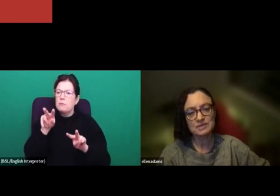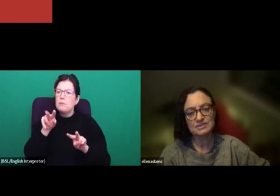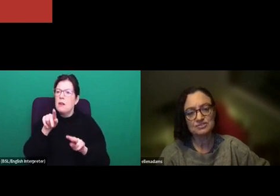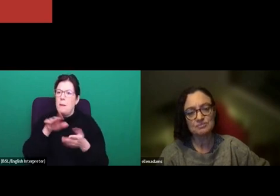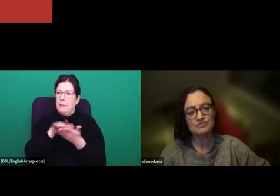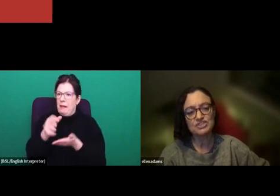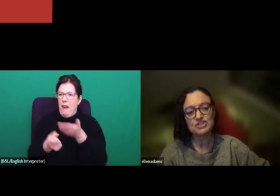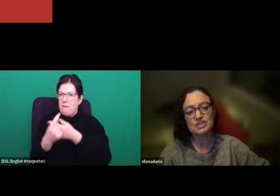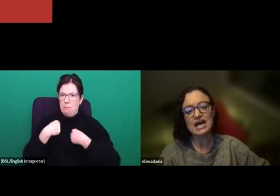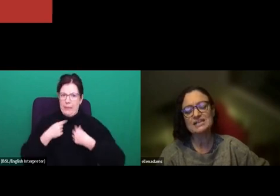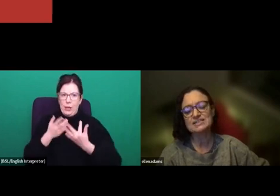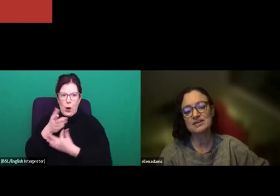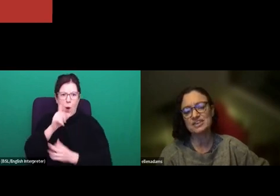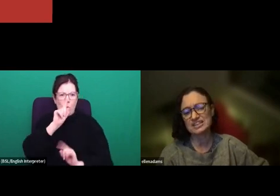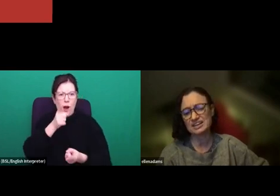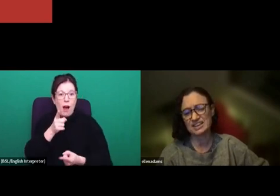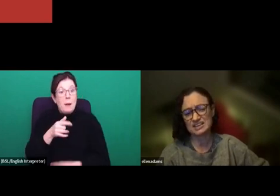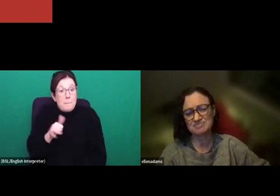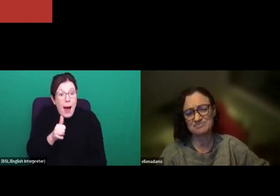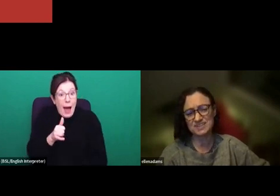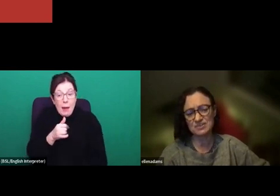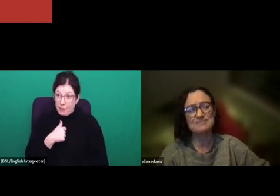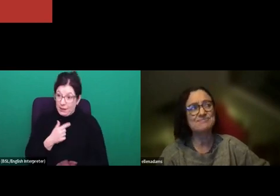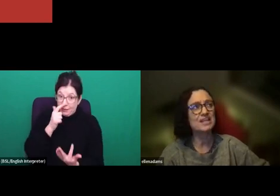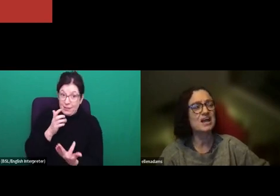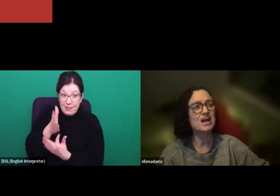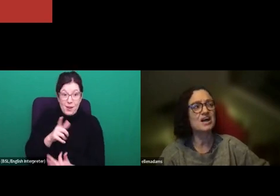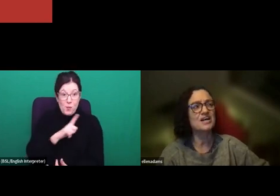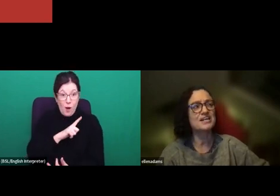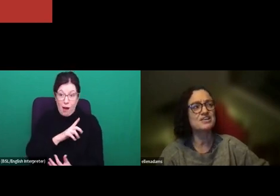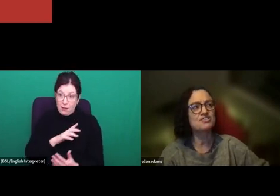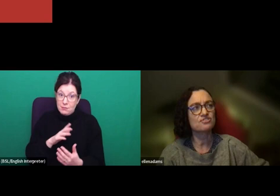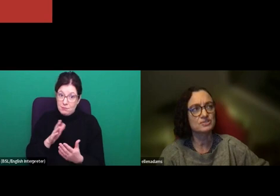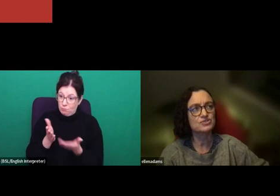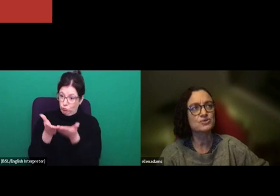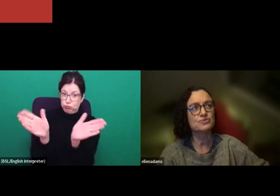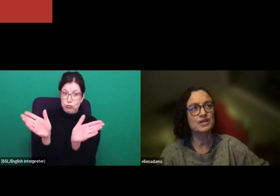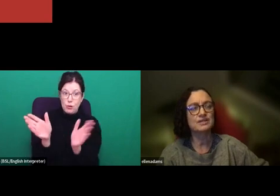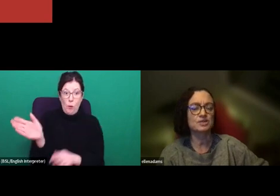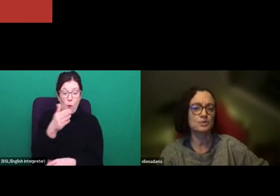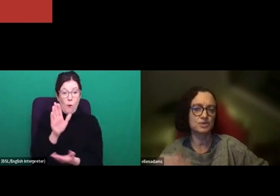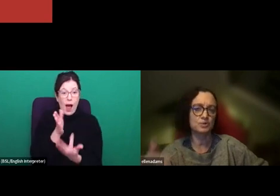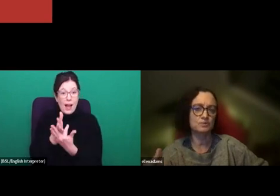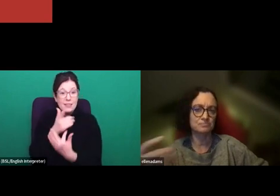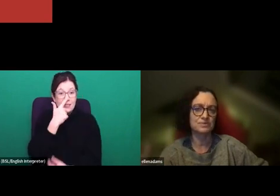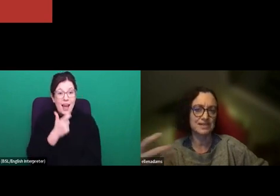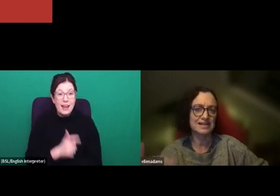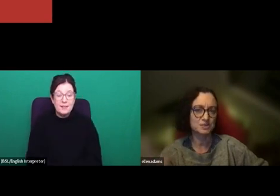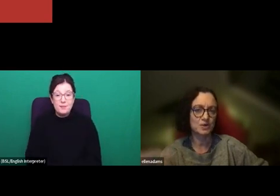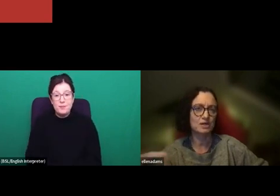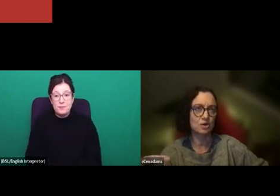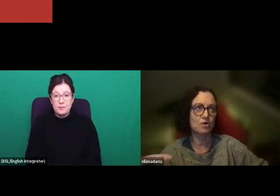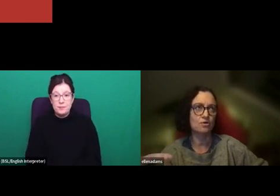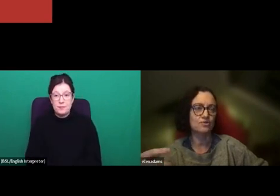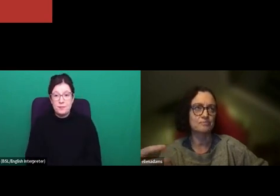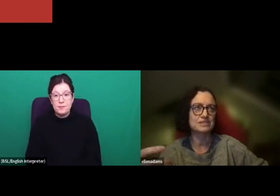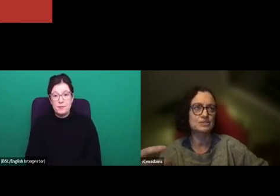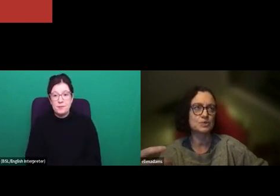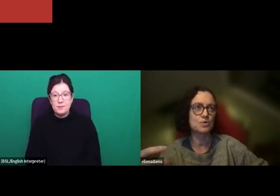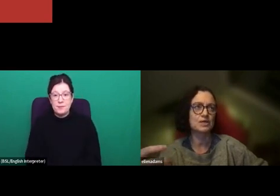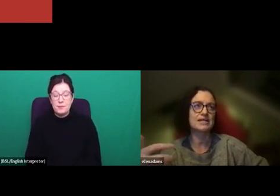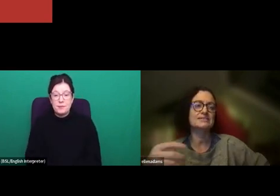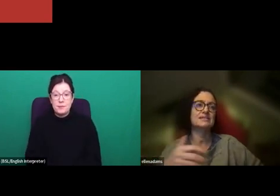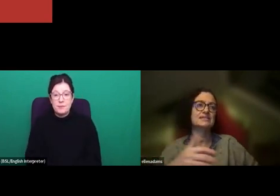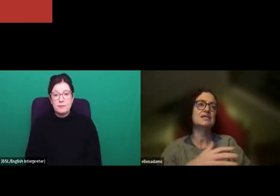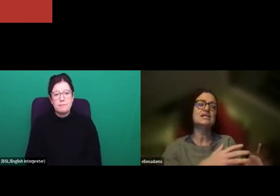Incorporation into mainstream provision. And I think, you know, a crucial thing that you will get quite a lot of from